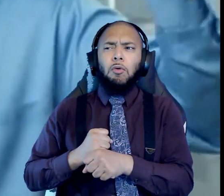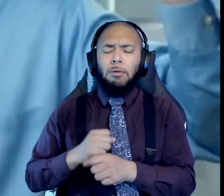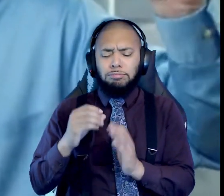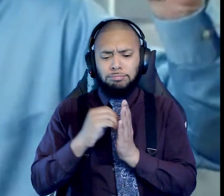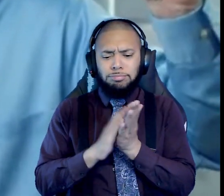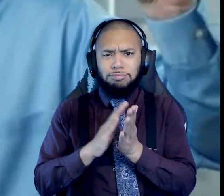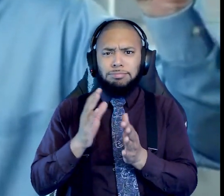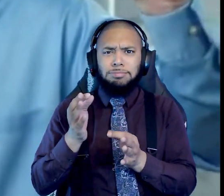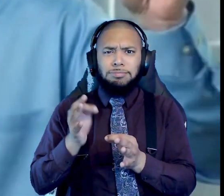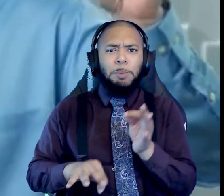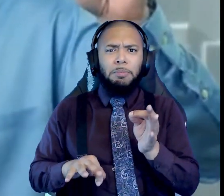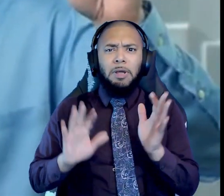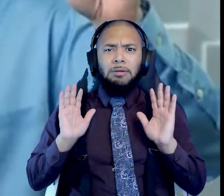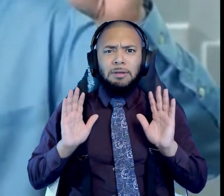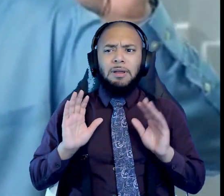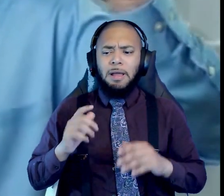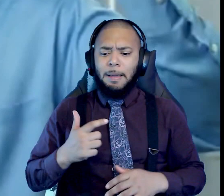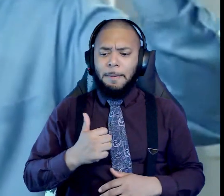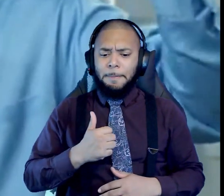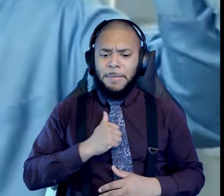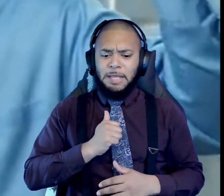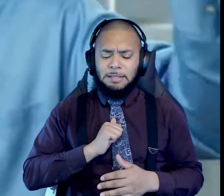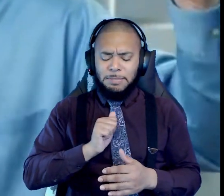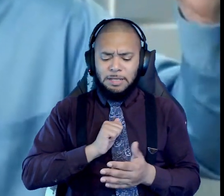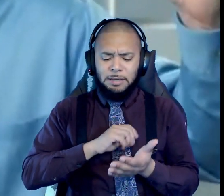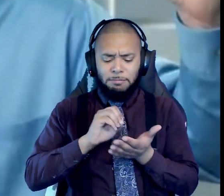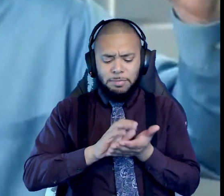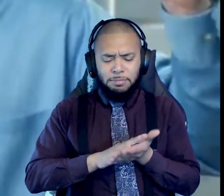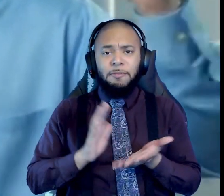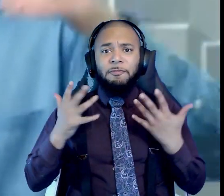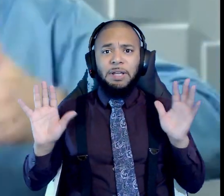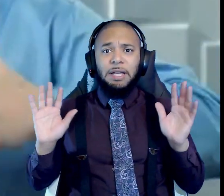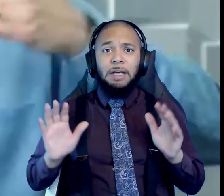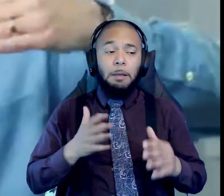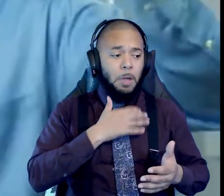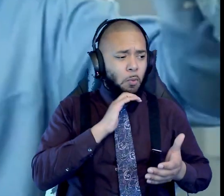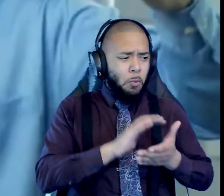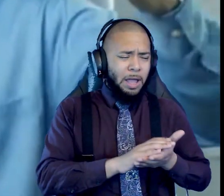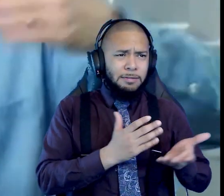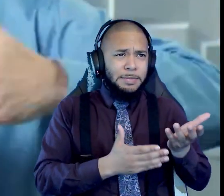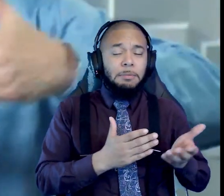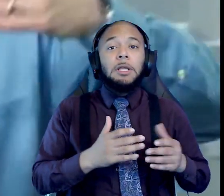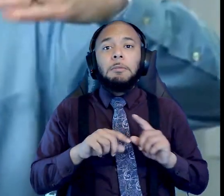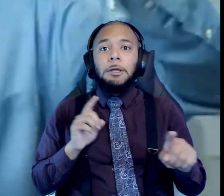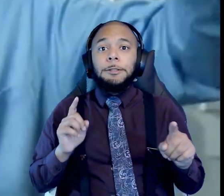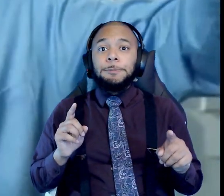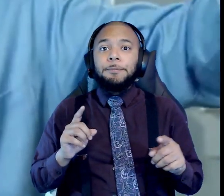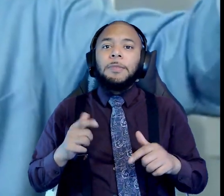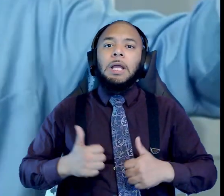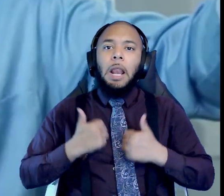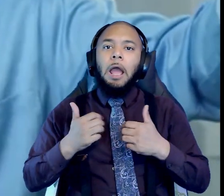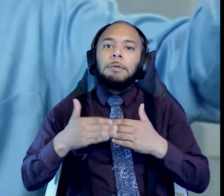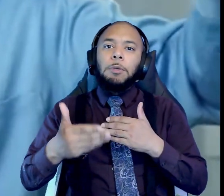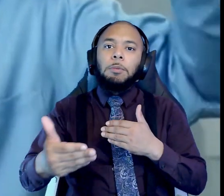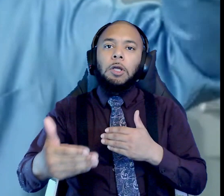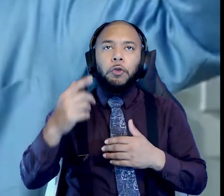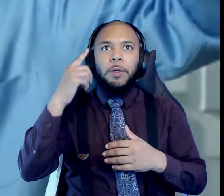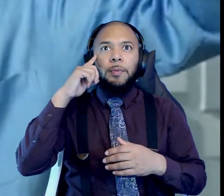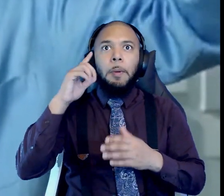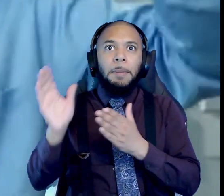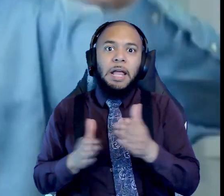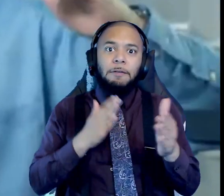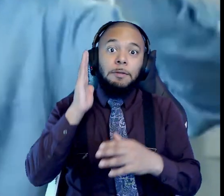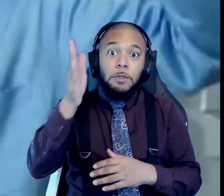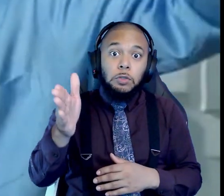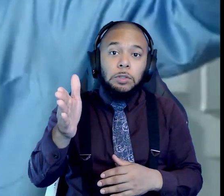was me and then maybe my wife I didn't have a whole lot yet but as life goes on and you start thinking ahead to different things